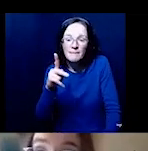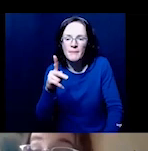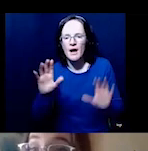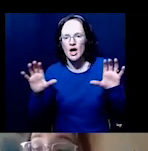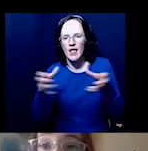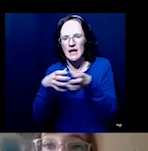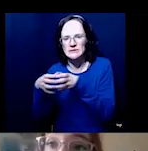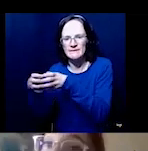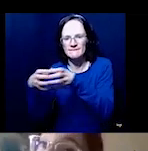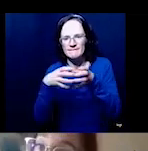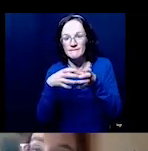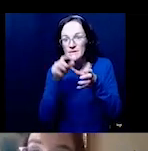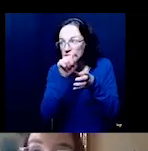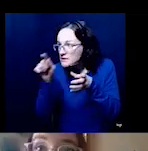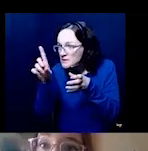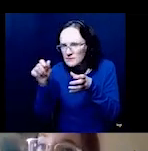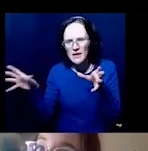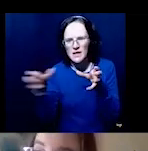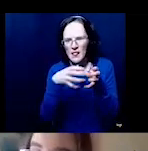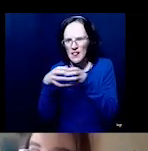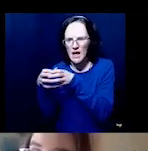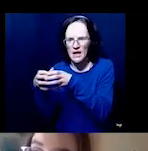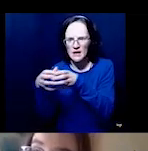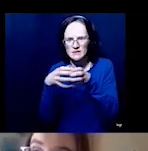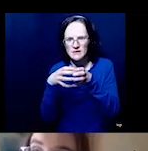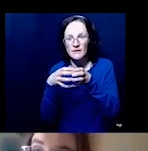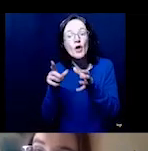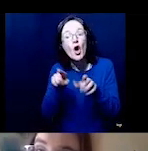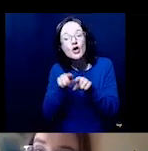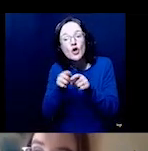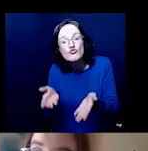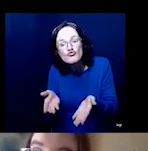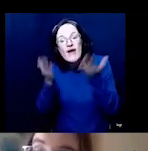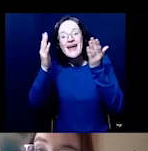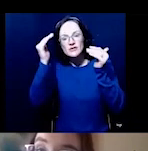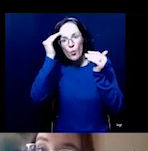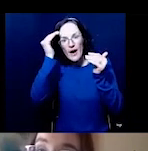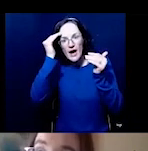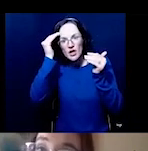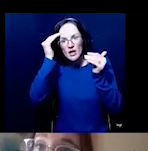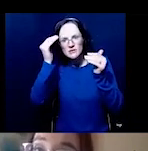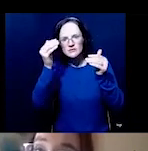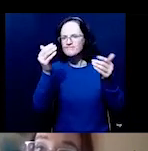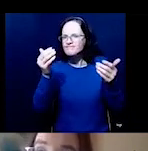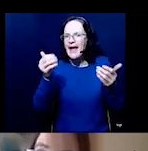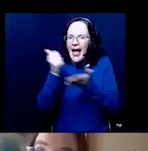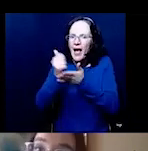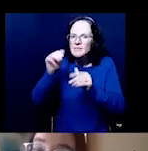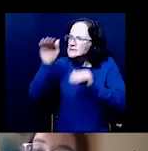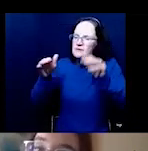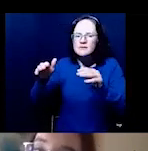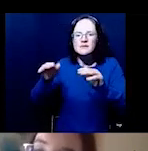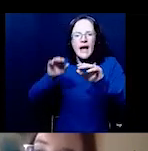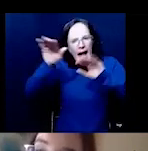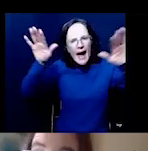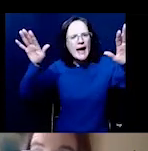at Cégep du Vieux-Montréal or if you're at Maisonneuve, try to raise awareness about ableism and try to do the collective advocacy stuff, because I